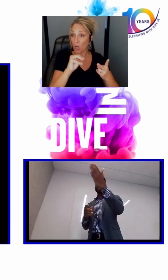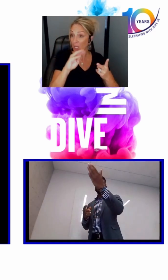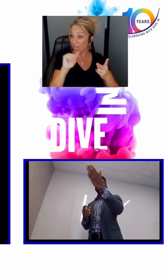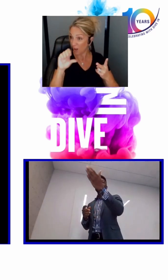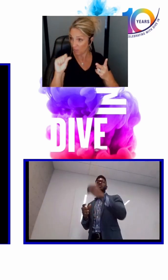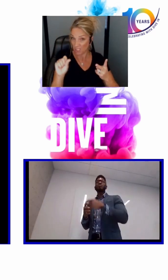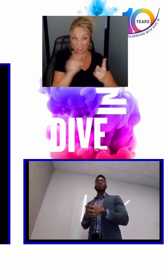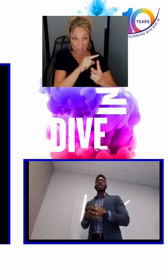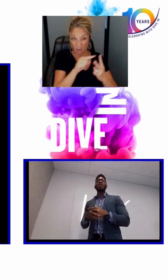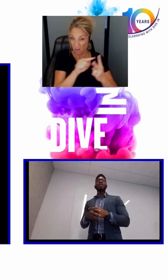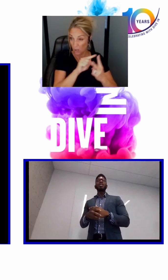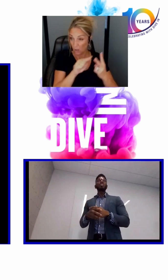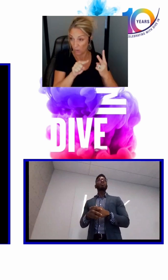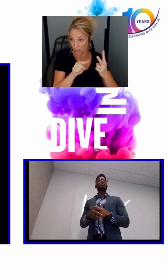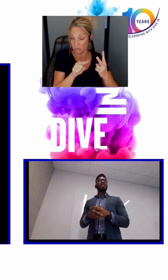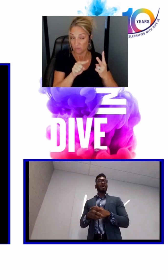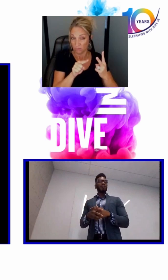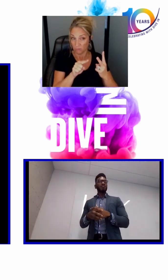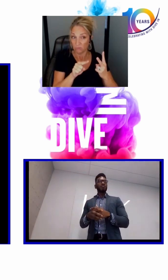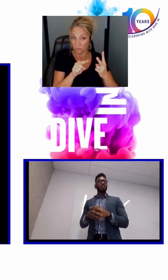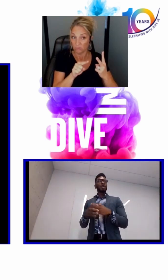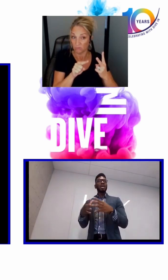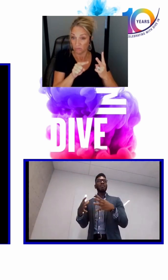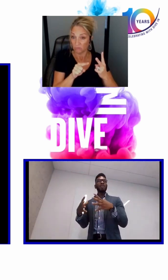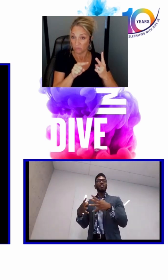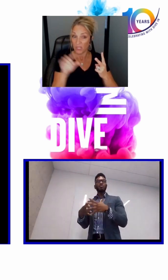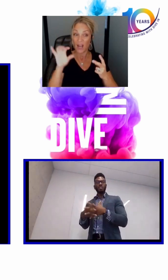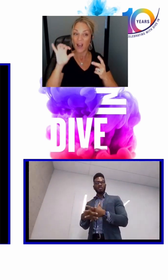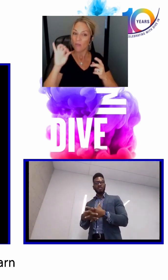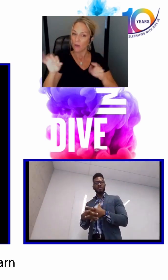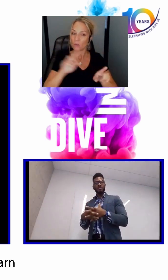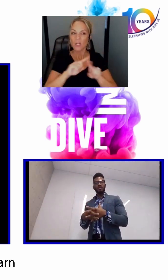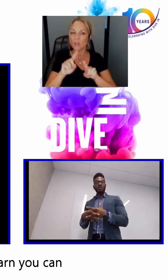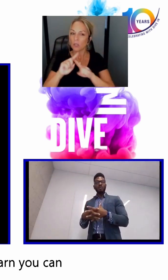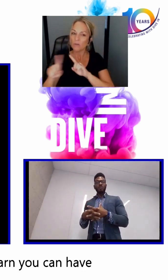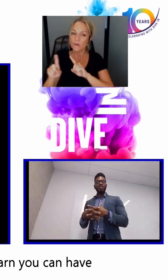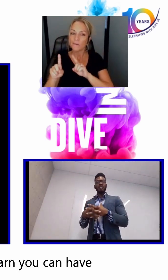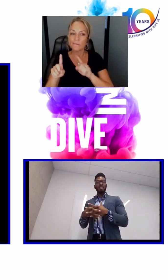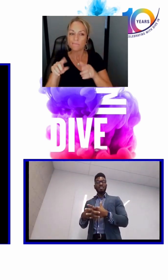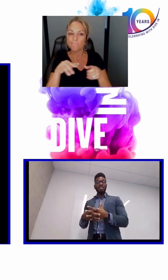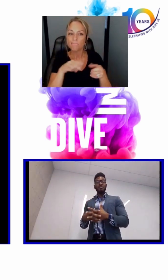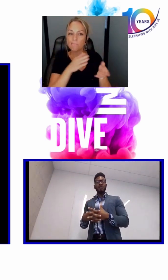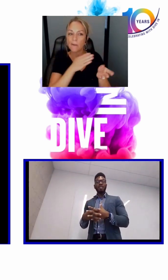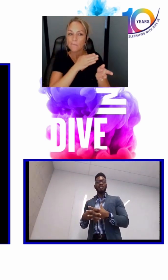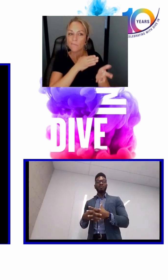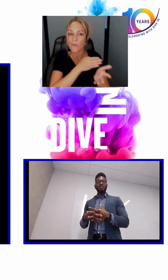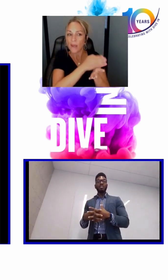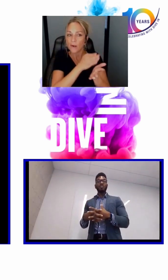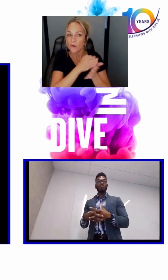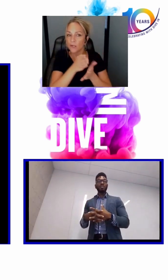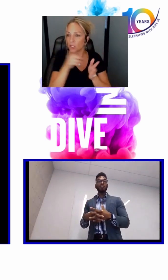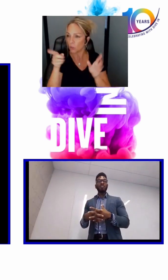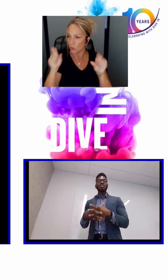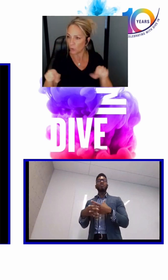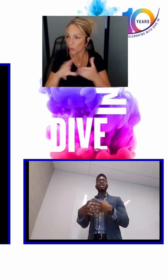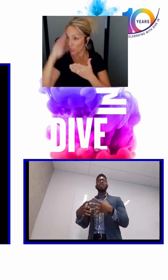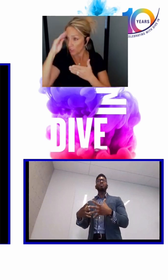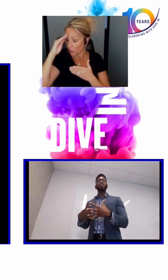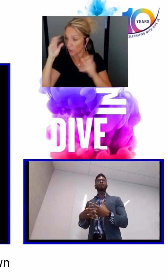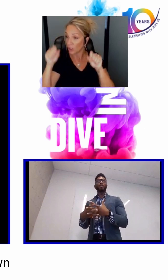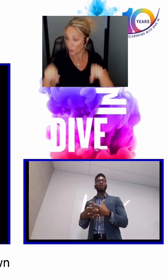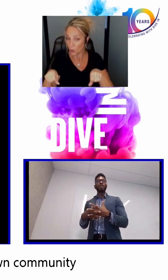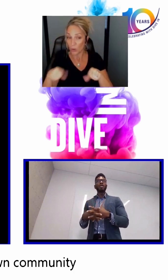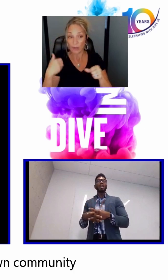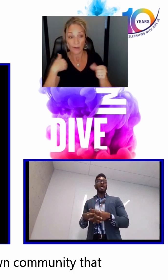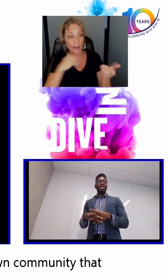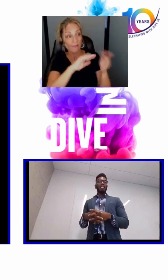And these are areas where you can learn, you can have a community, right? In the deaf and hard of hearing community that would help